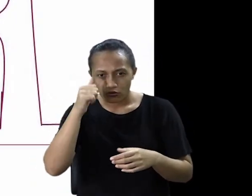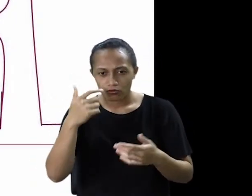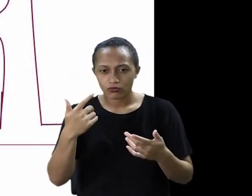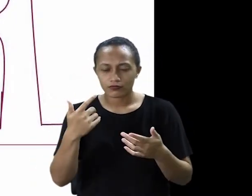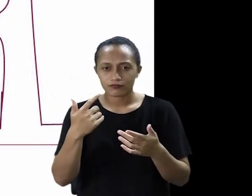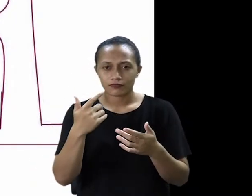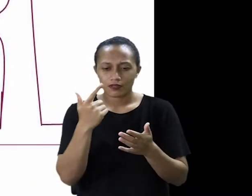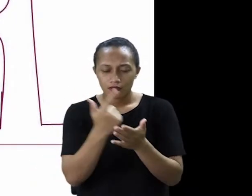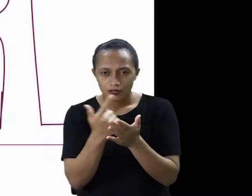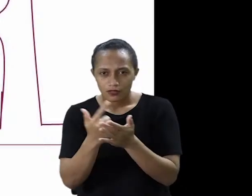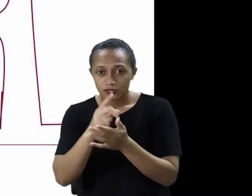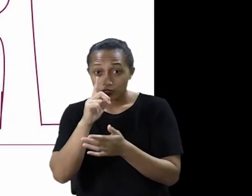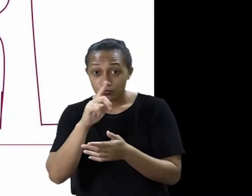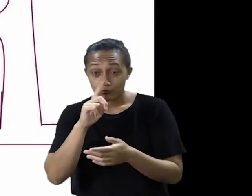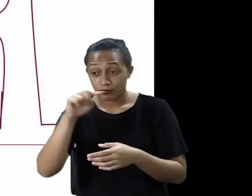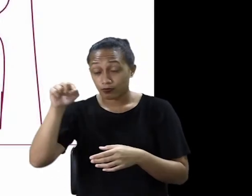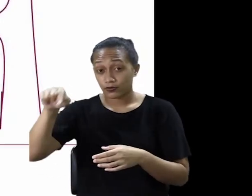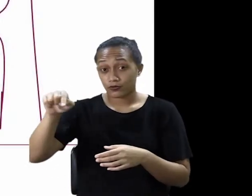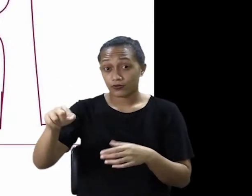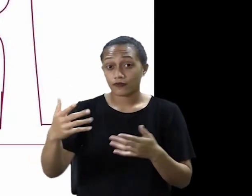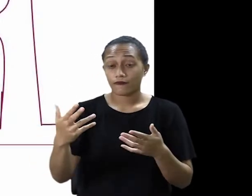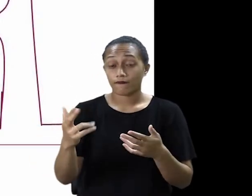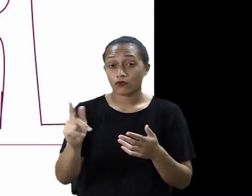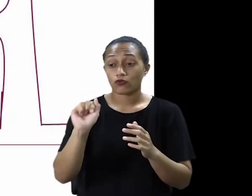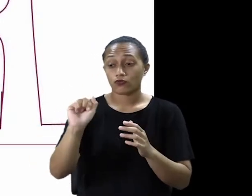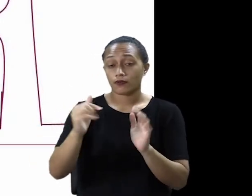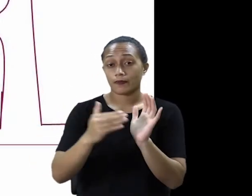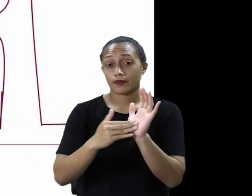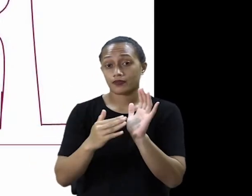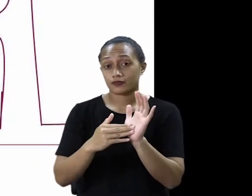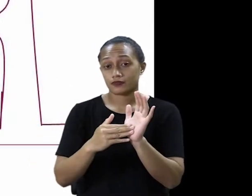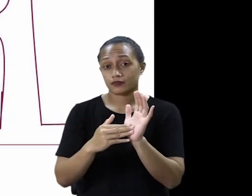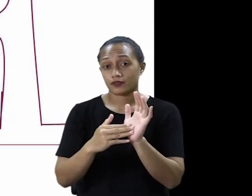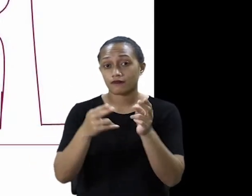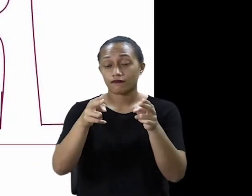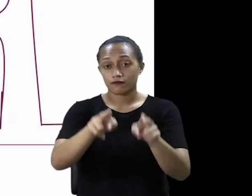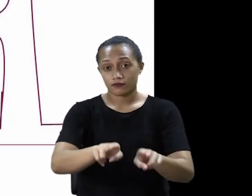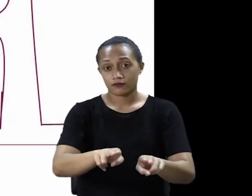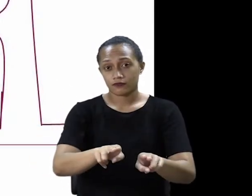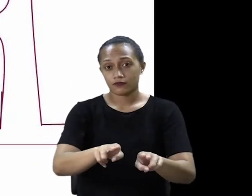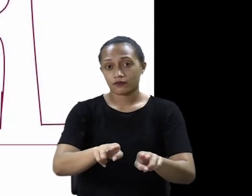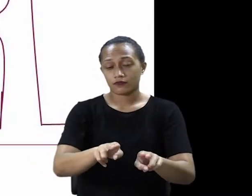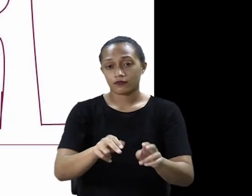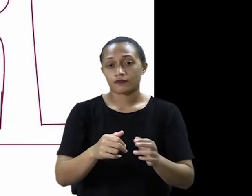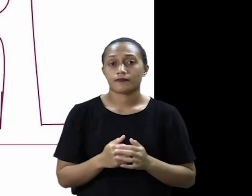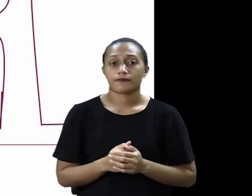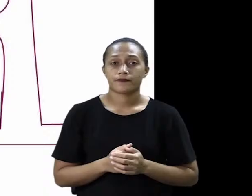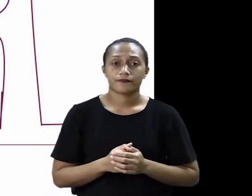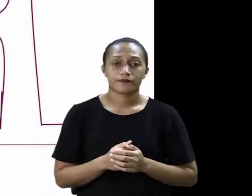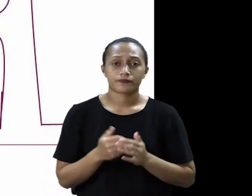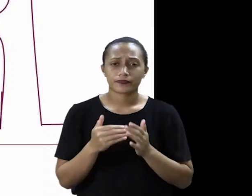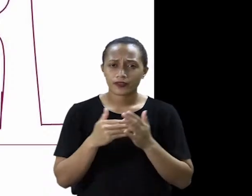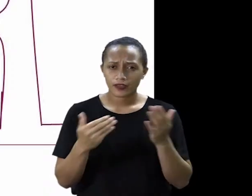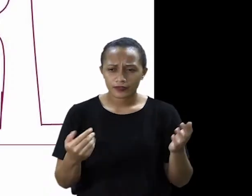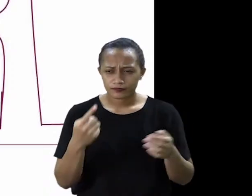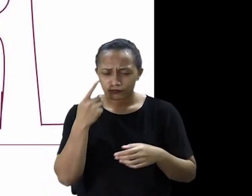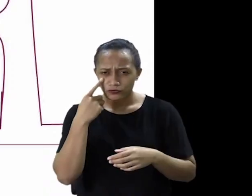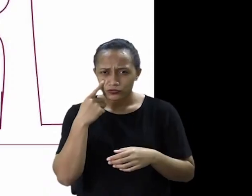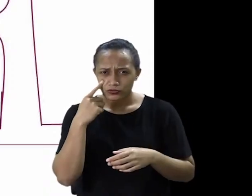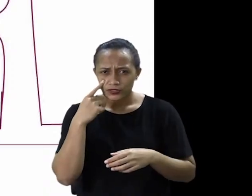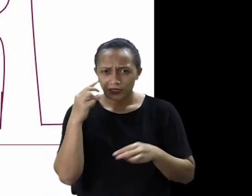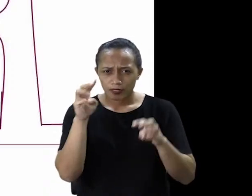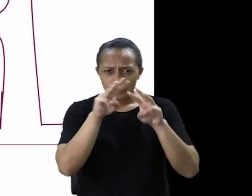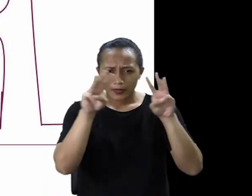a lot of people who are here for my mother's funeral service. Now, look at our map.